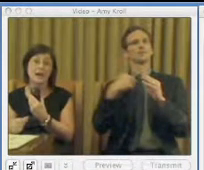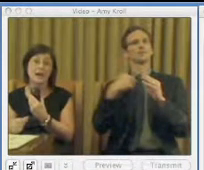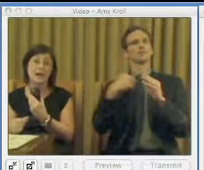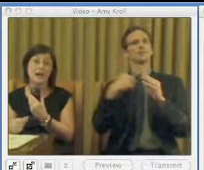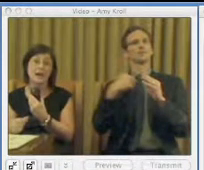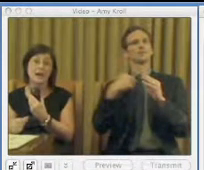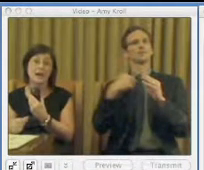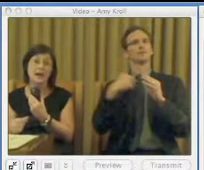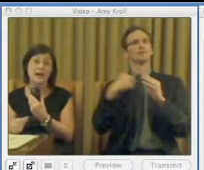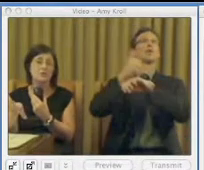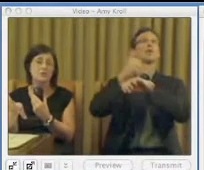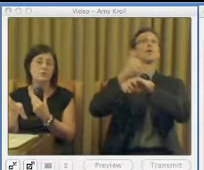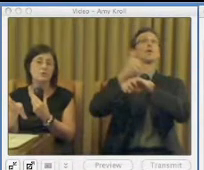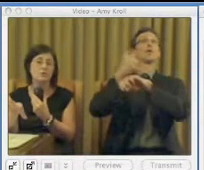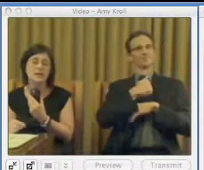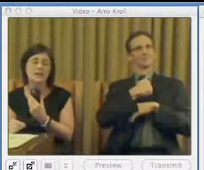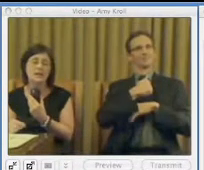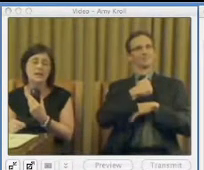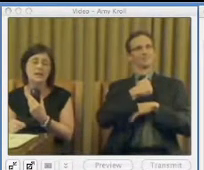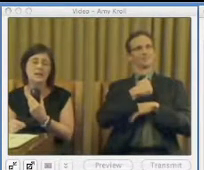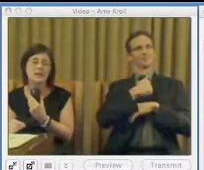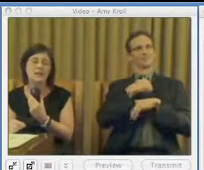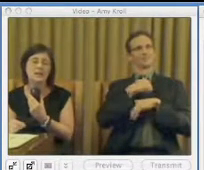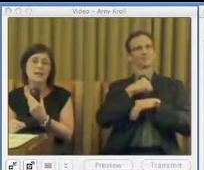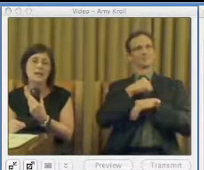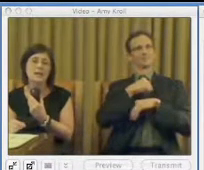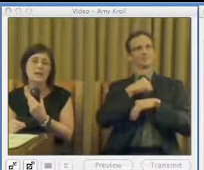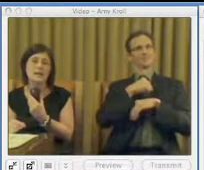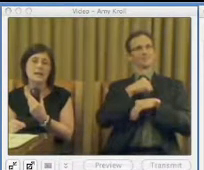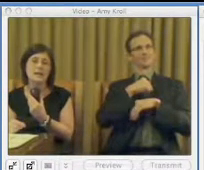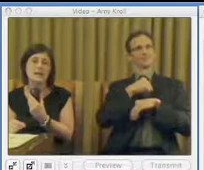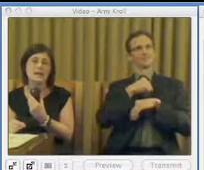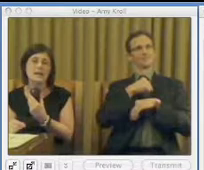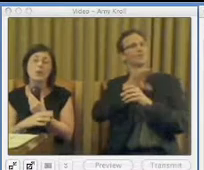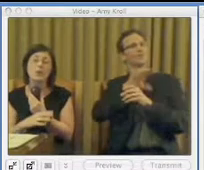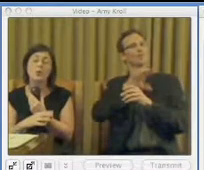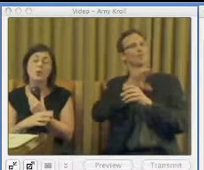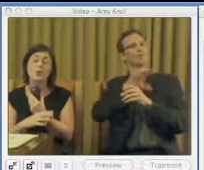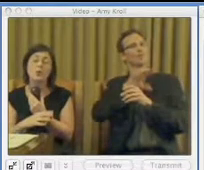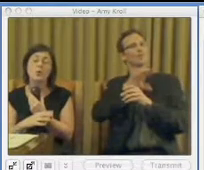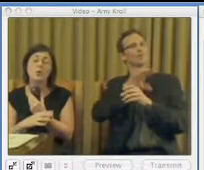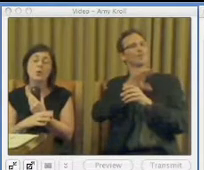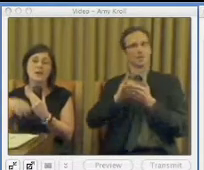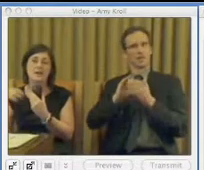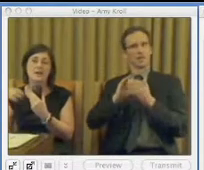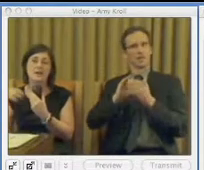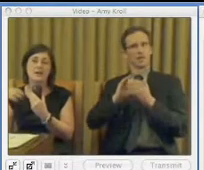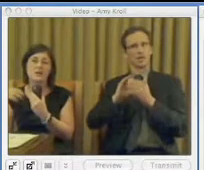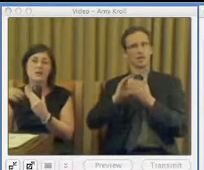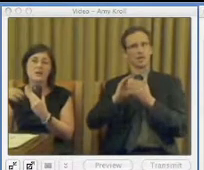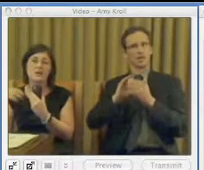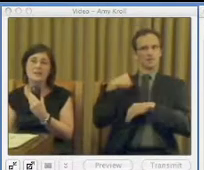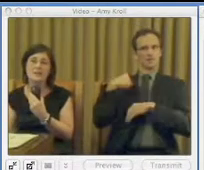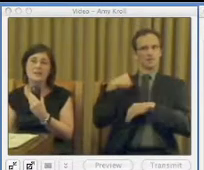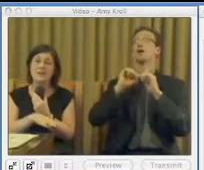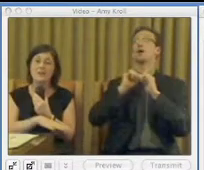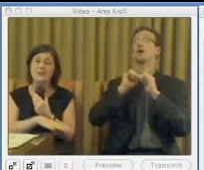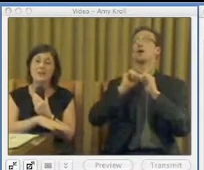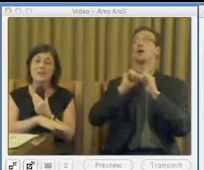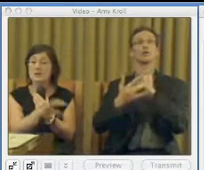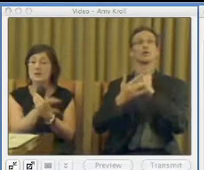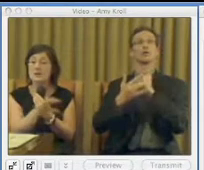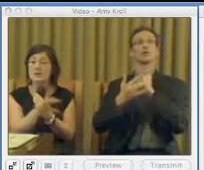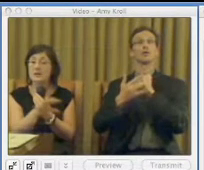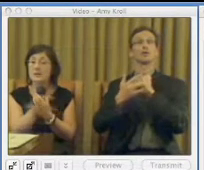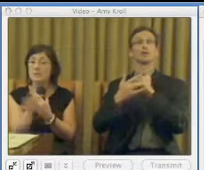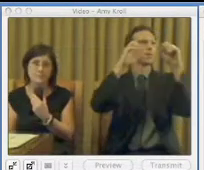and specific to legal context. But I think that we could all acknowledge that the advent of technology is impacting